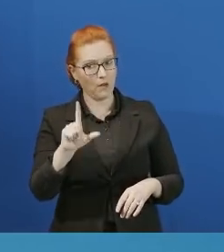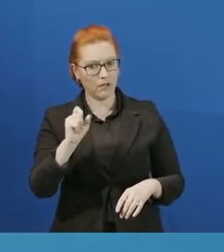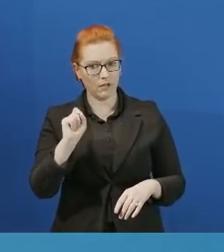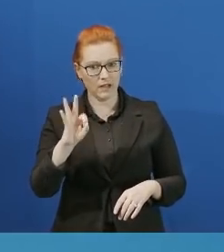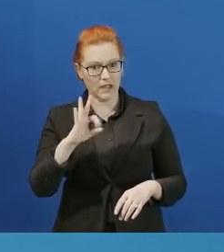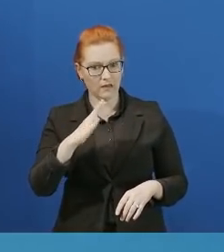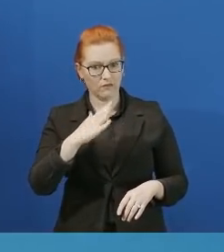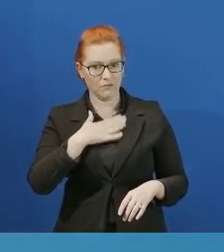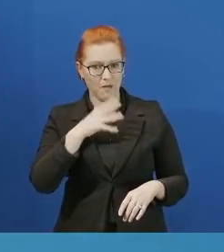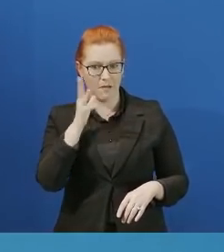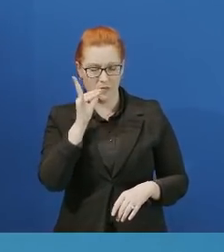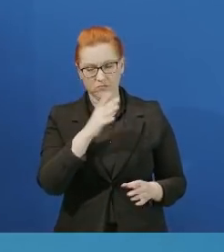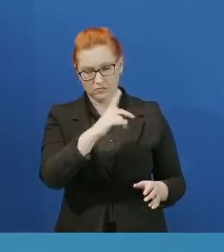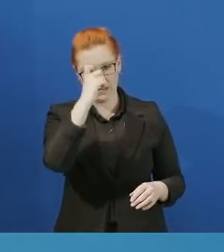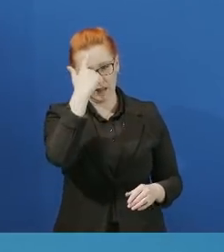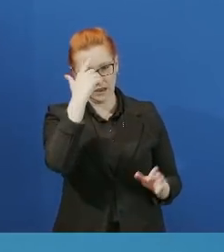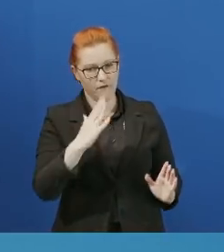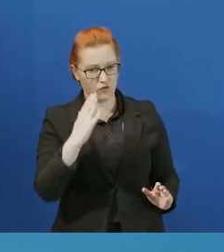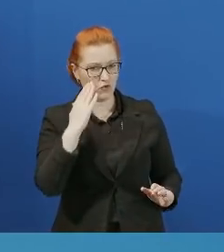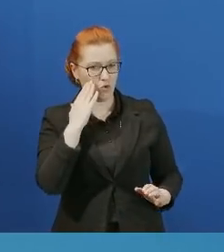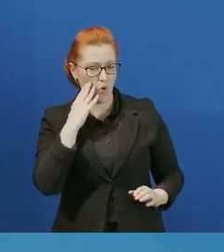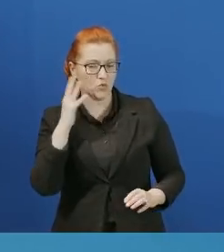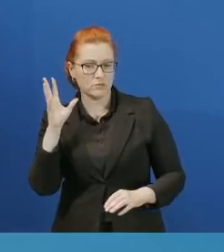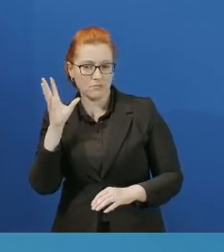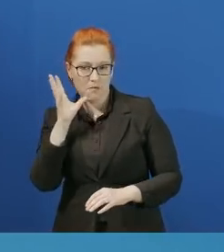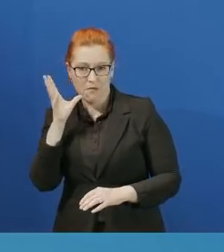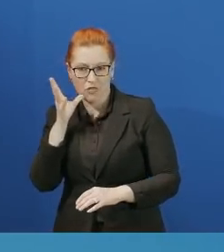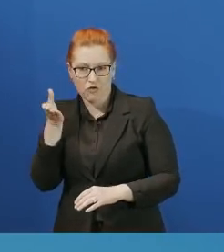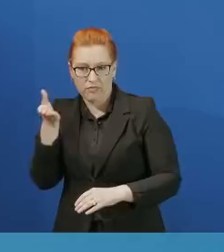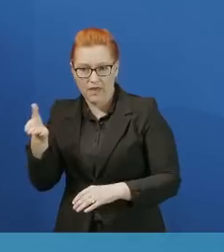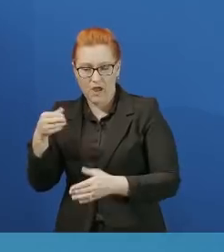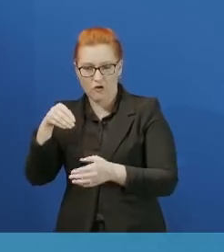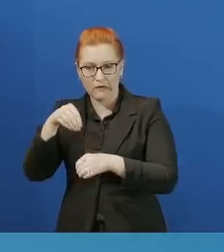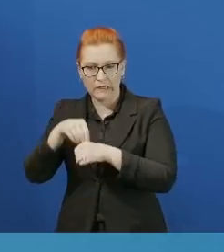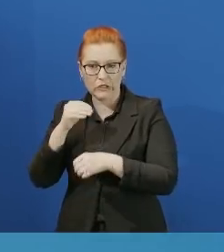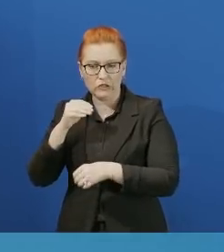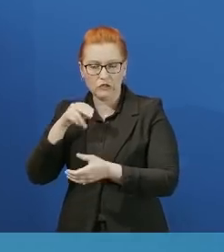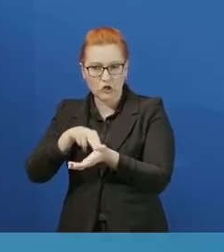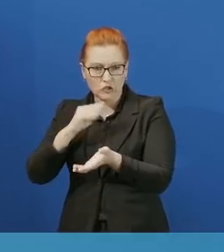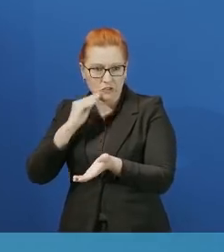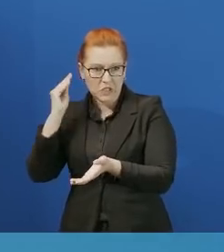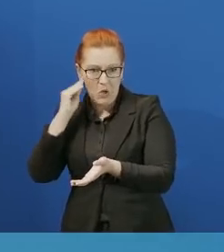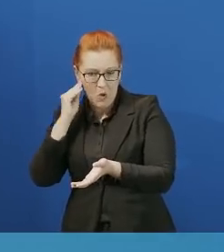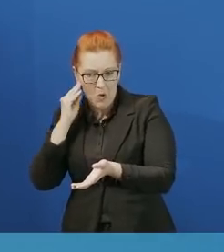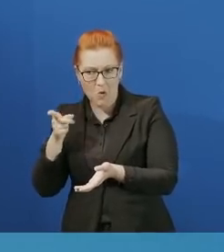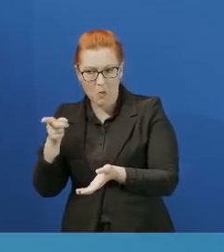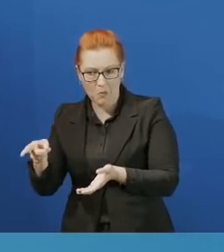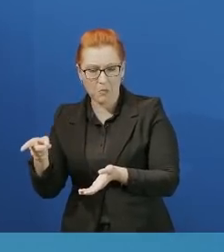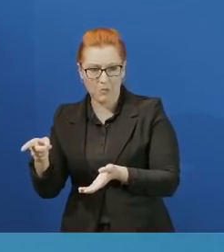the governor knows, my mother's in the facility, they will tell me. If I want to place my mother in a different facility, do I have the